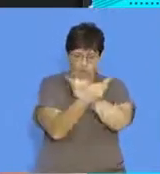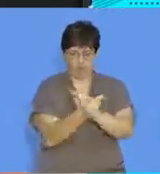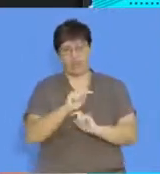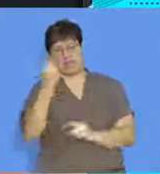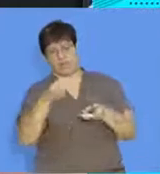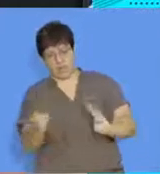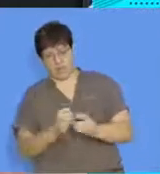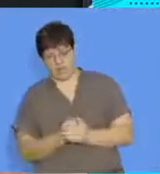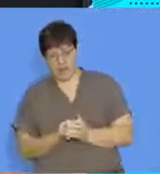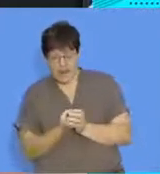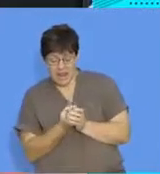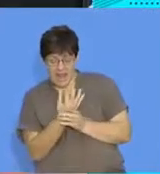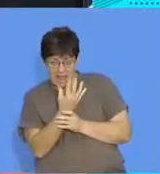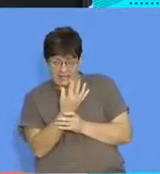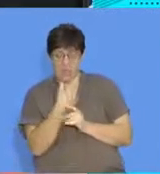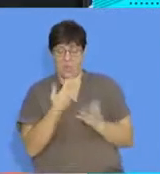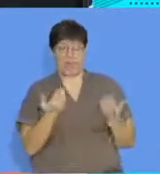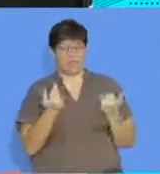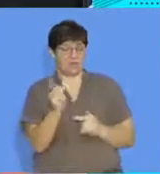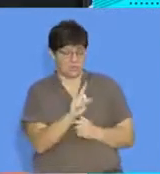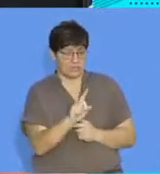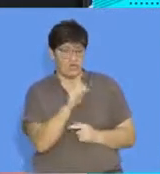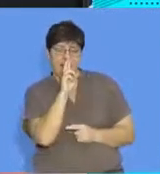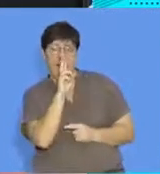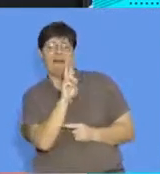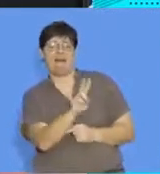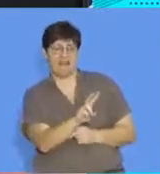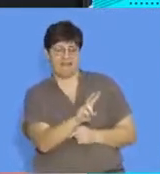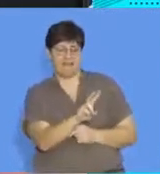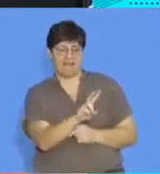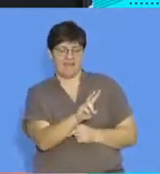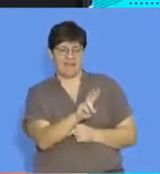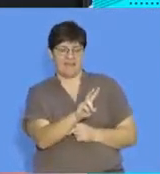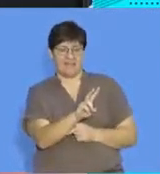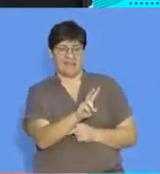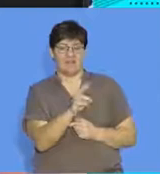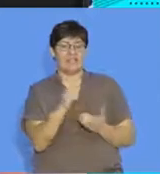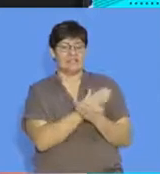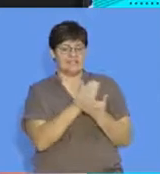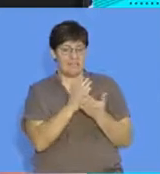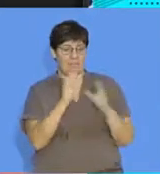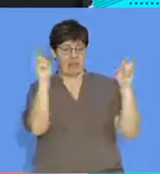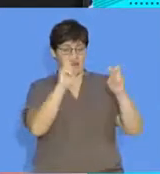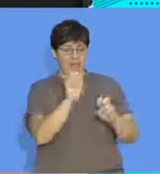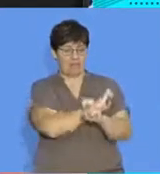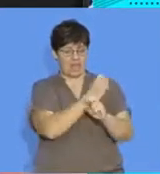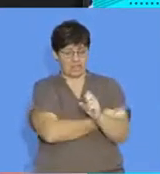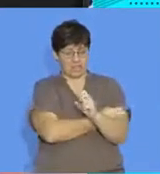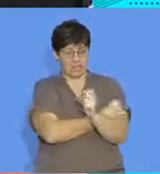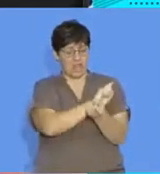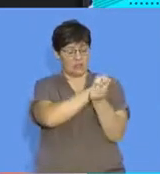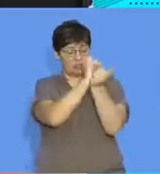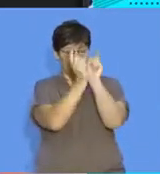other forms. So in a light bulb, typically, what would you expect? You would actually realize that a certain amount of